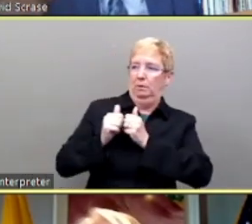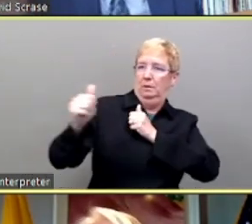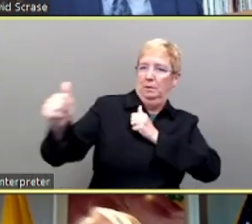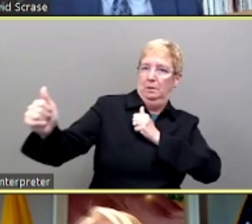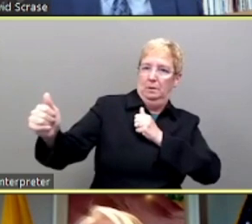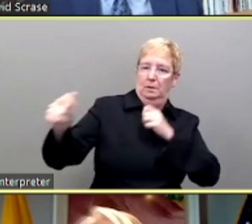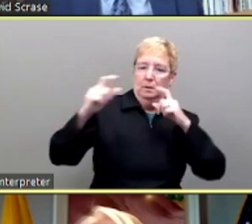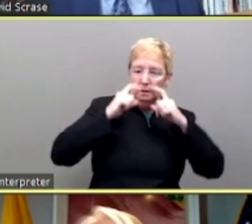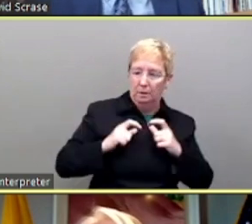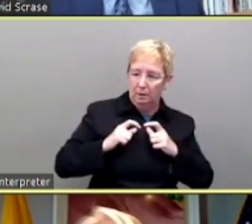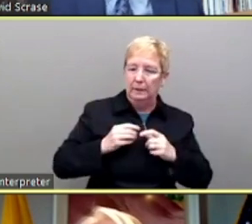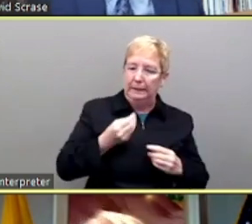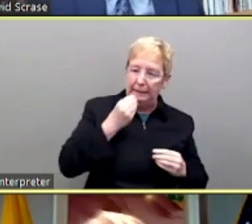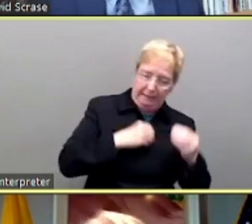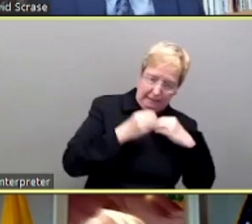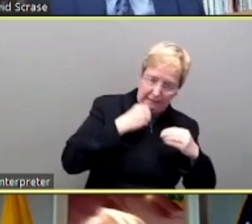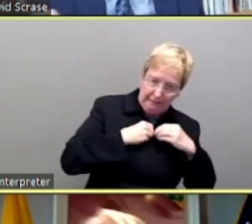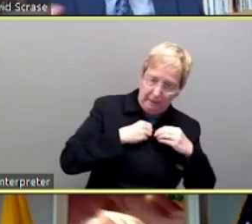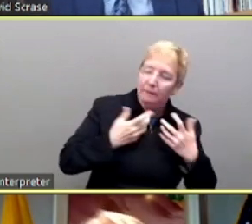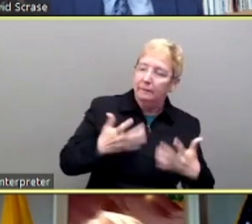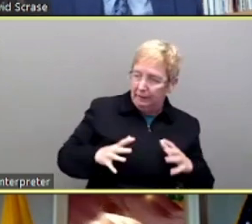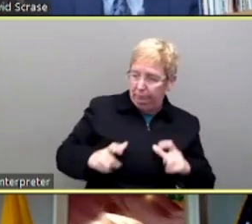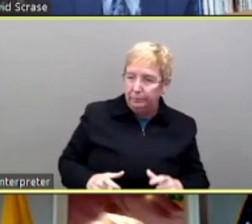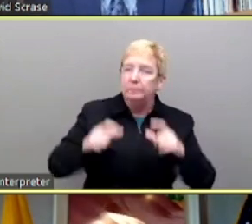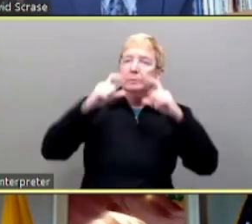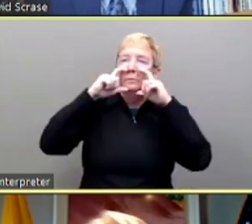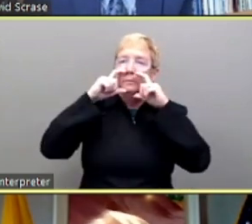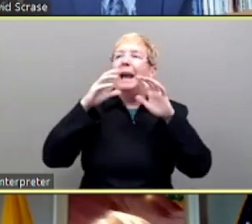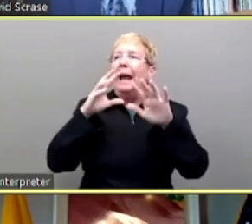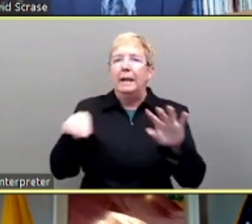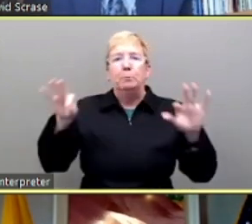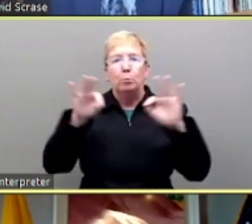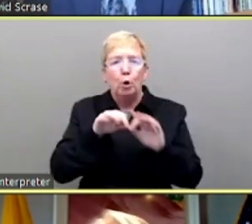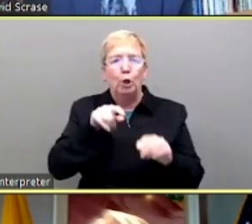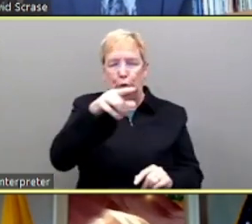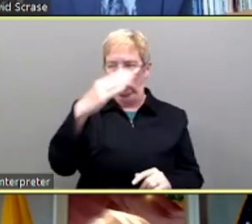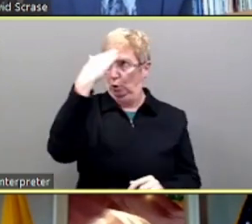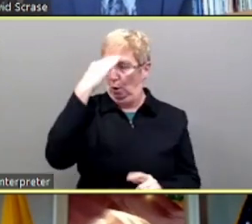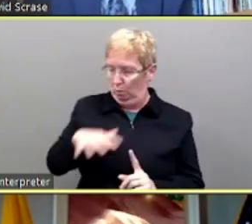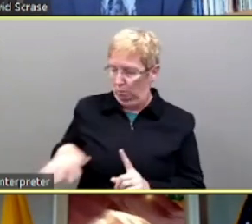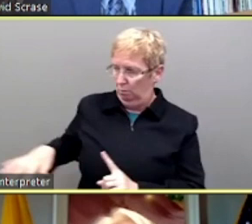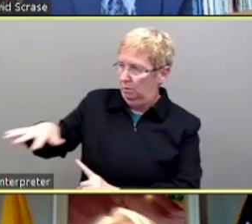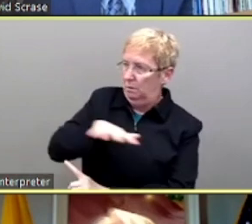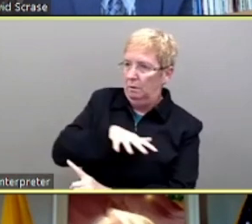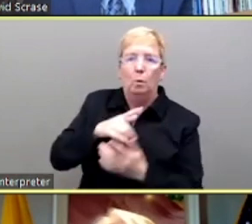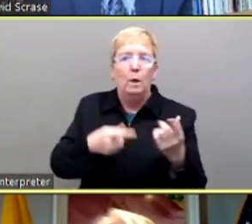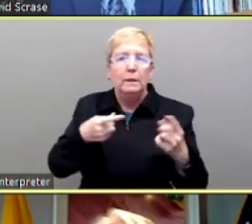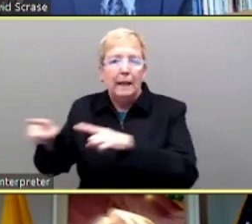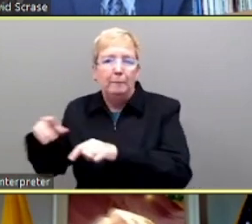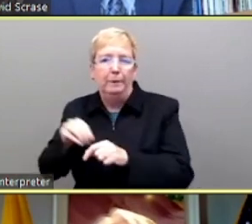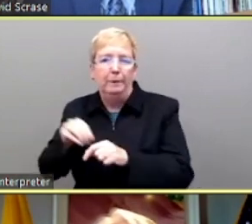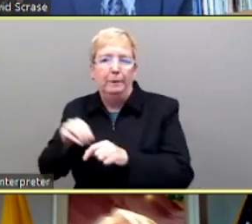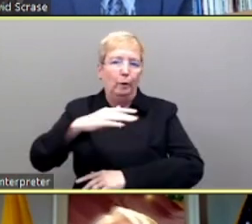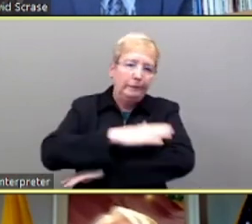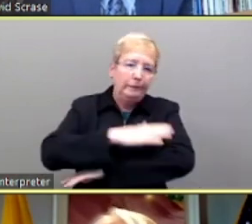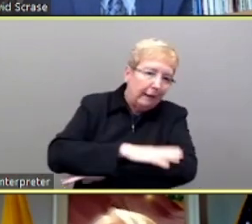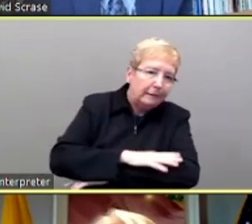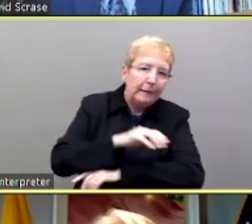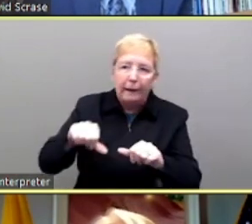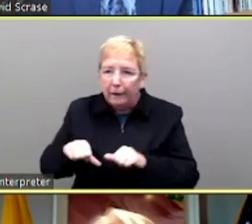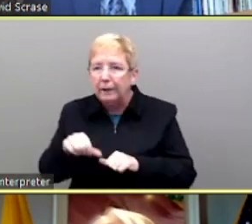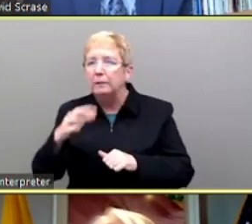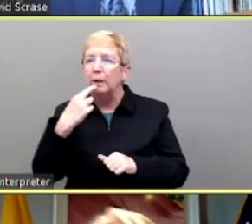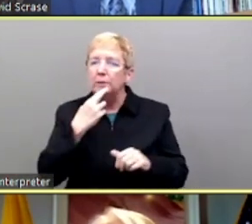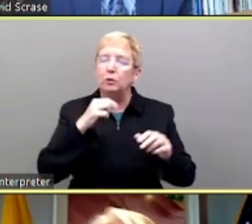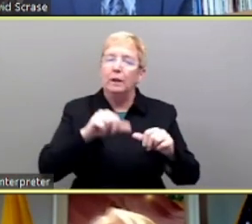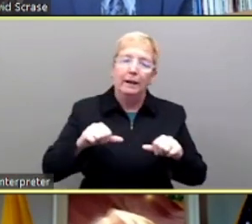be acutely aware of the safety of your surroundings. Viral spread is filling New Mexico hospitals,